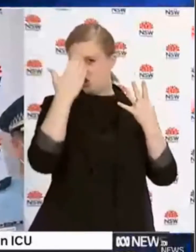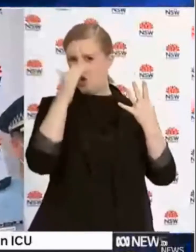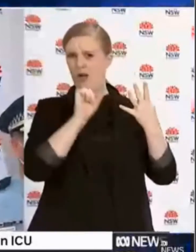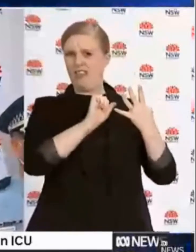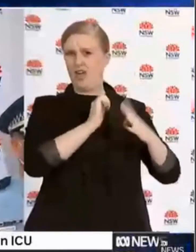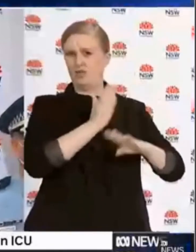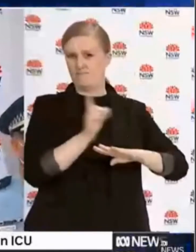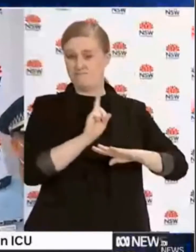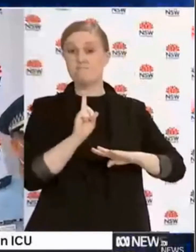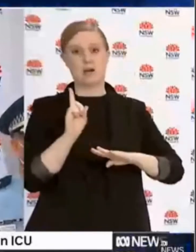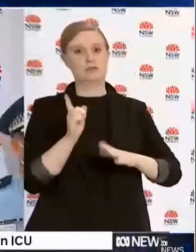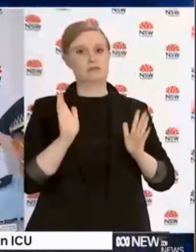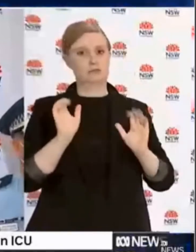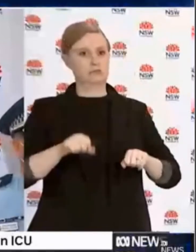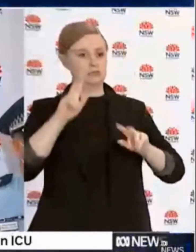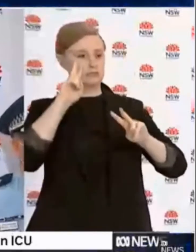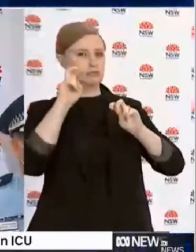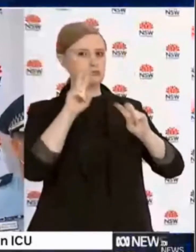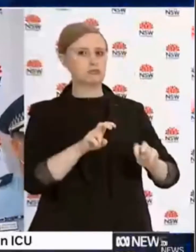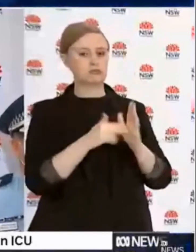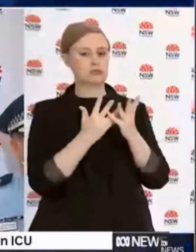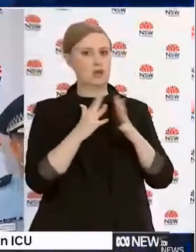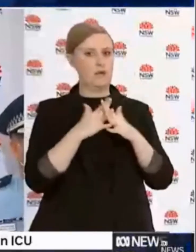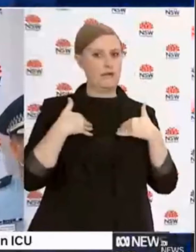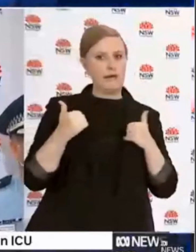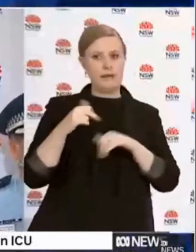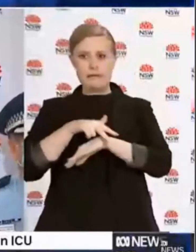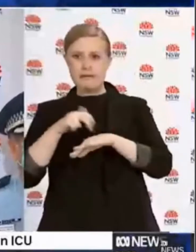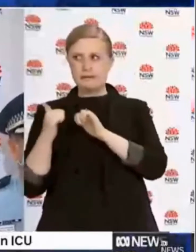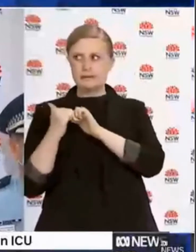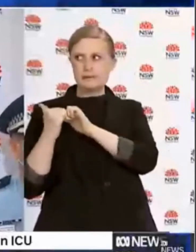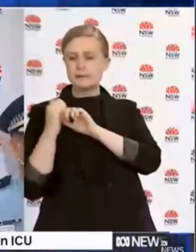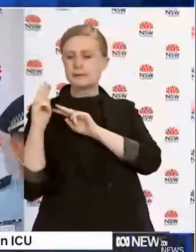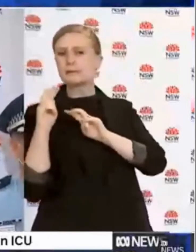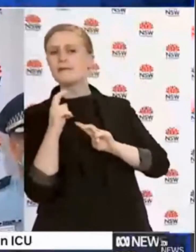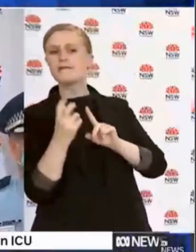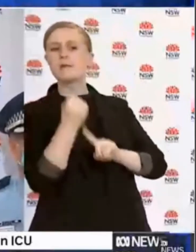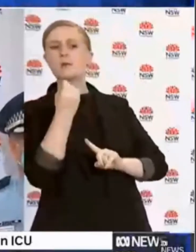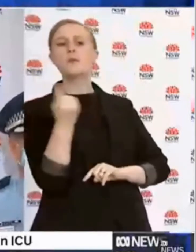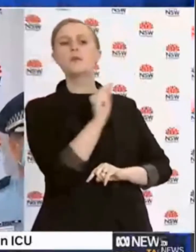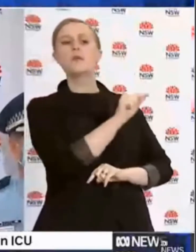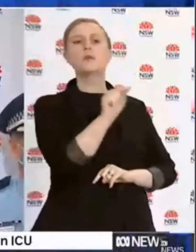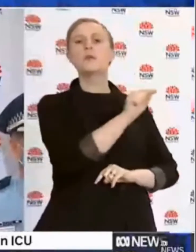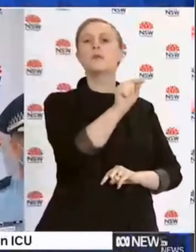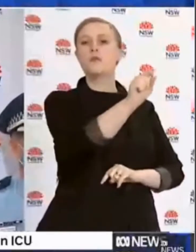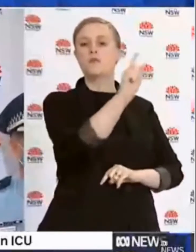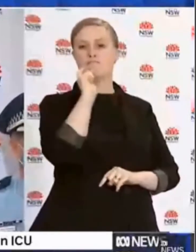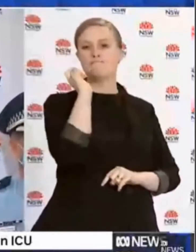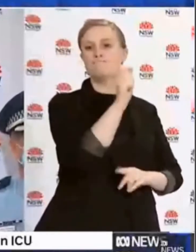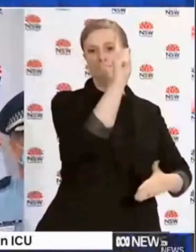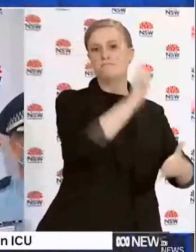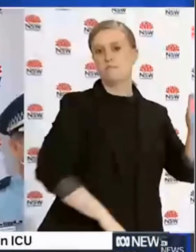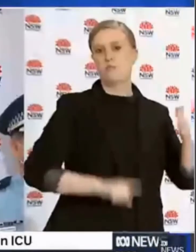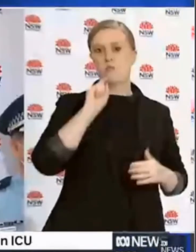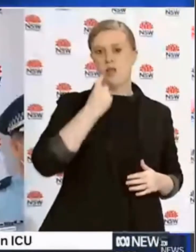are continuing. Obviously, it's a fine line, isn't it? People, democracy are entitled to demonstrate legally, but of course it wasn't